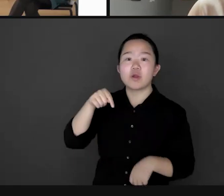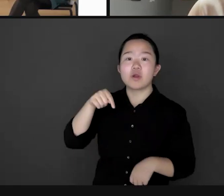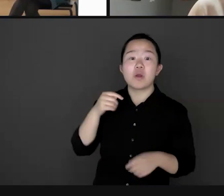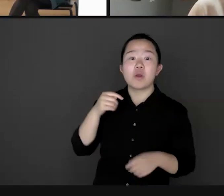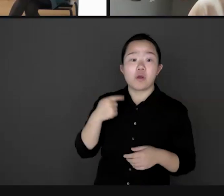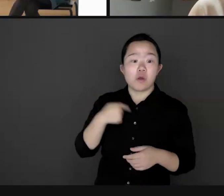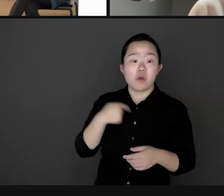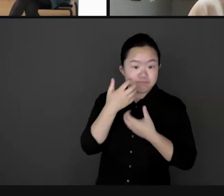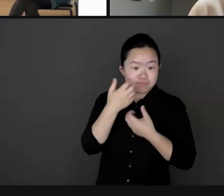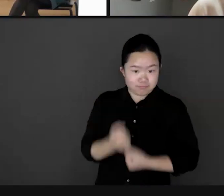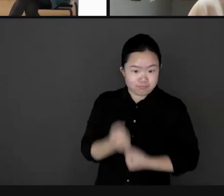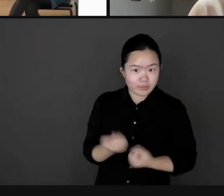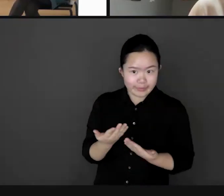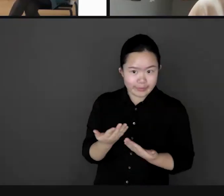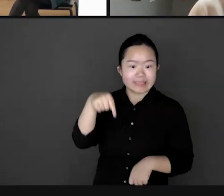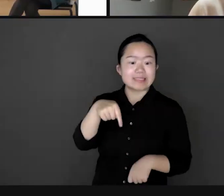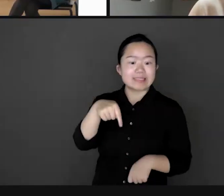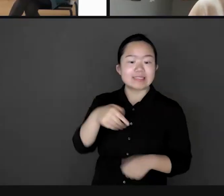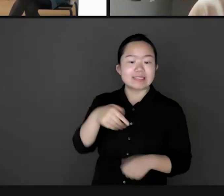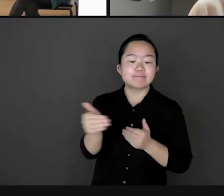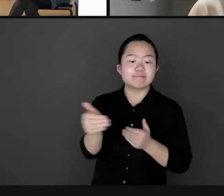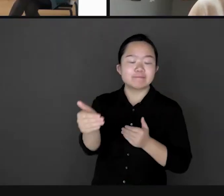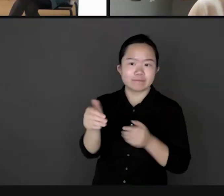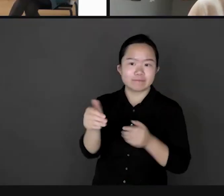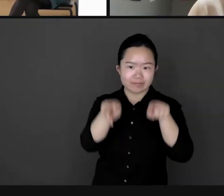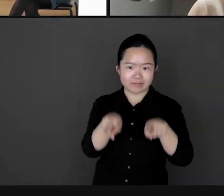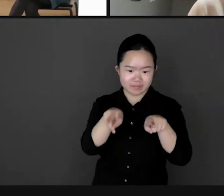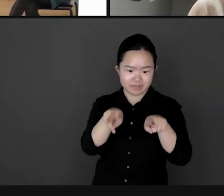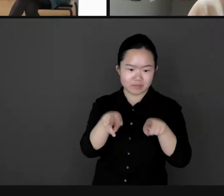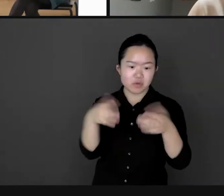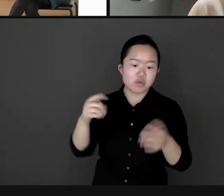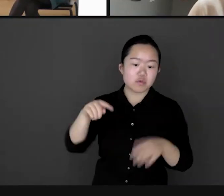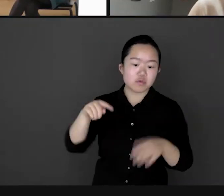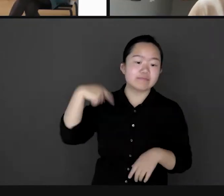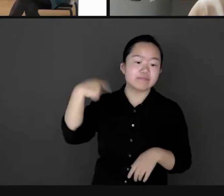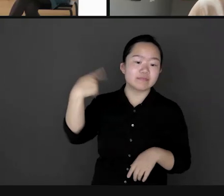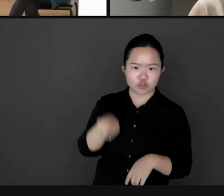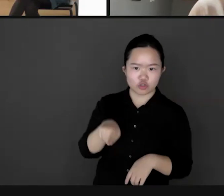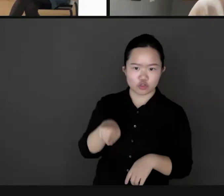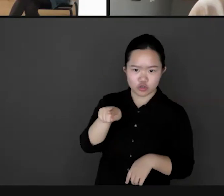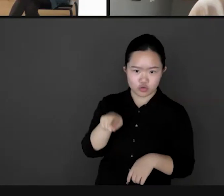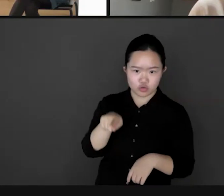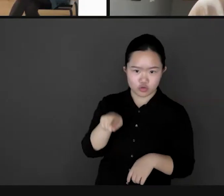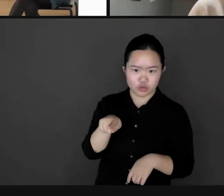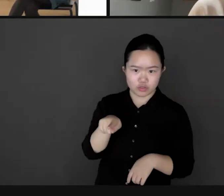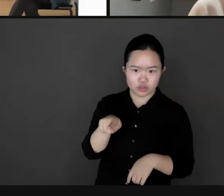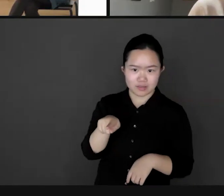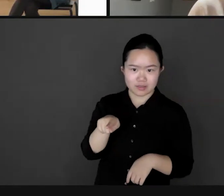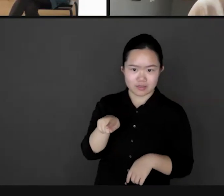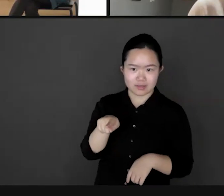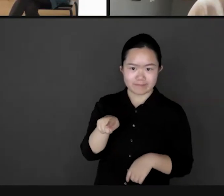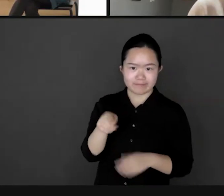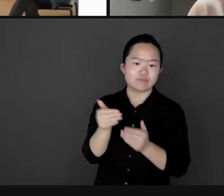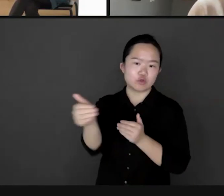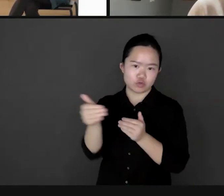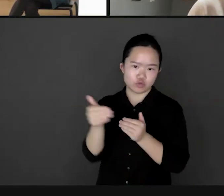then to happen early next year in terms of the political agenda for disability would be a